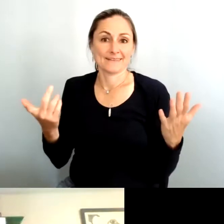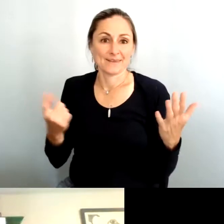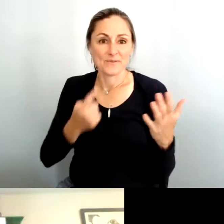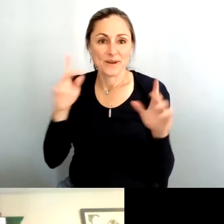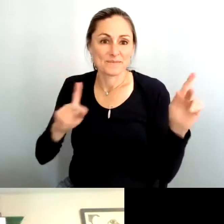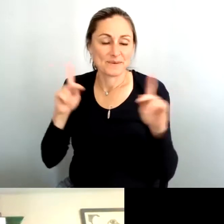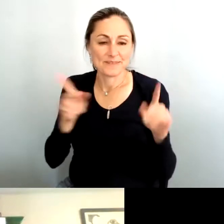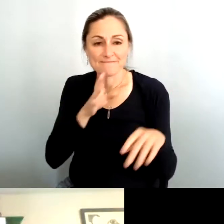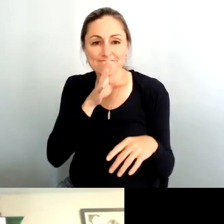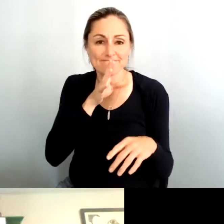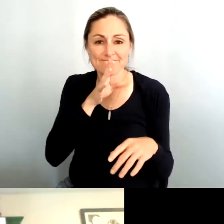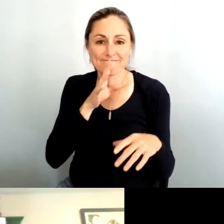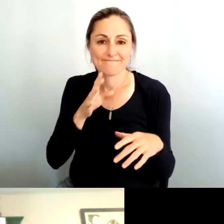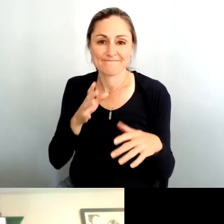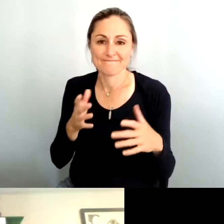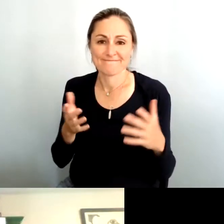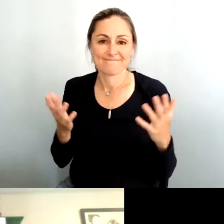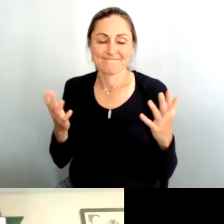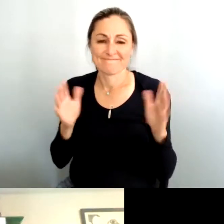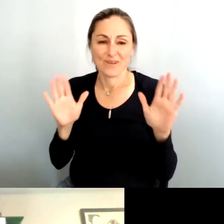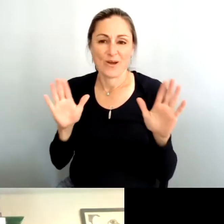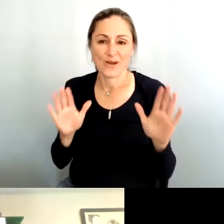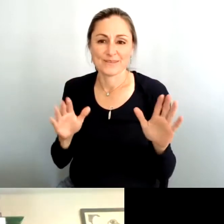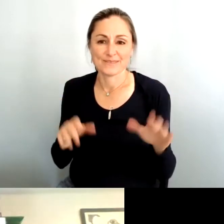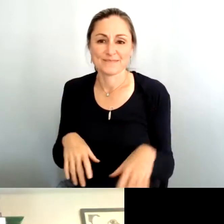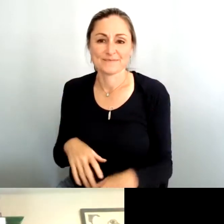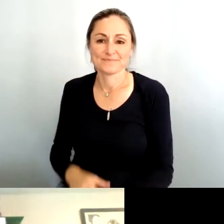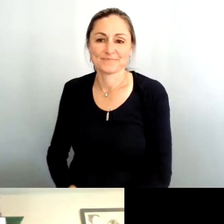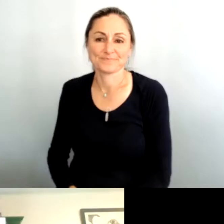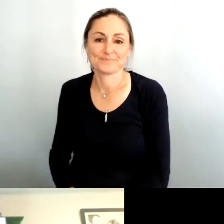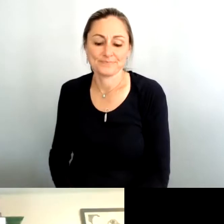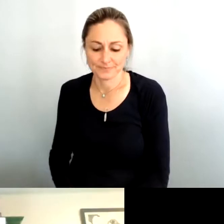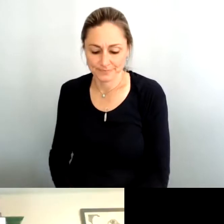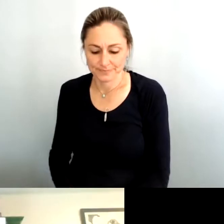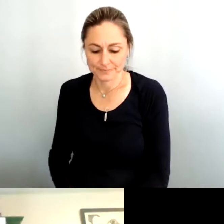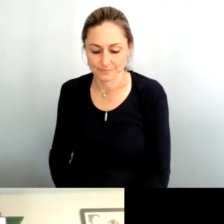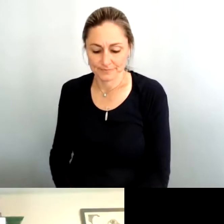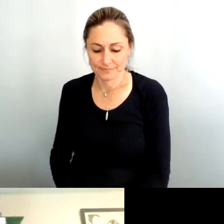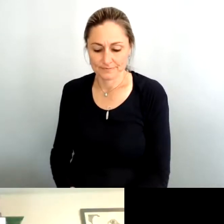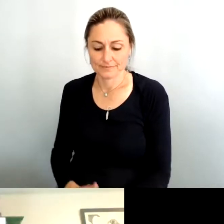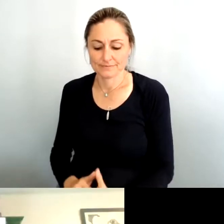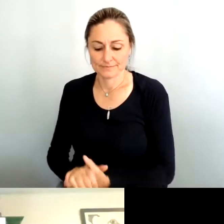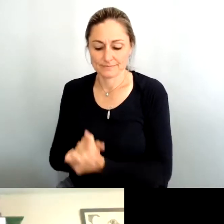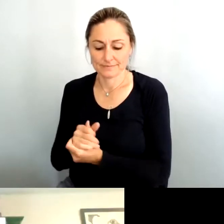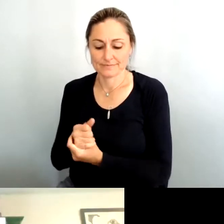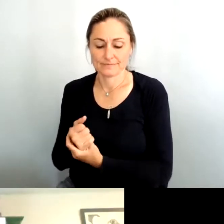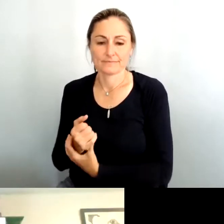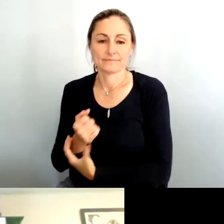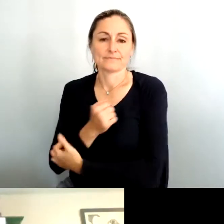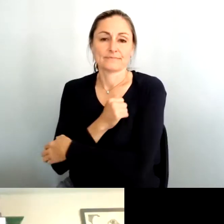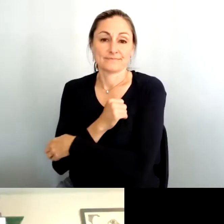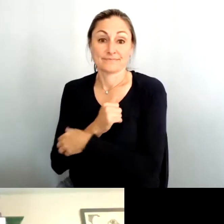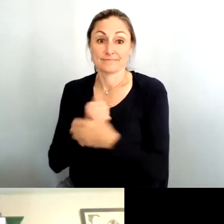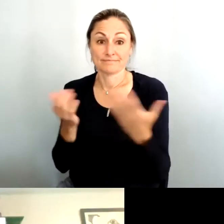speaks apart from just in doubt was just awesome. Yes, it was. So I don't know who won it, but whoever won it, just let me